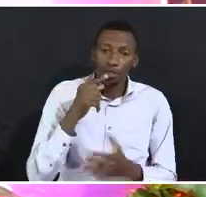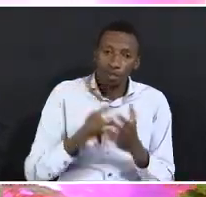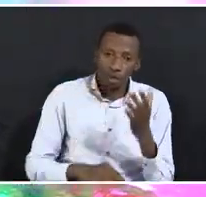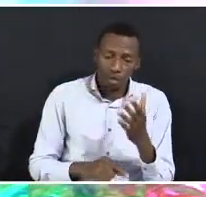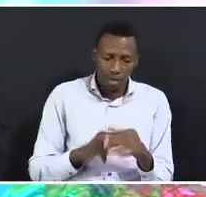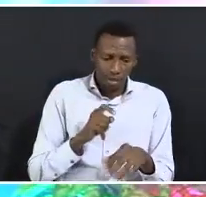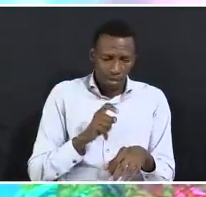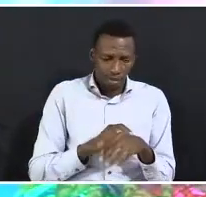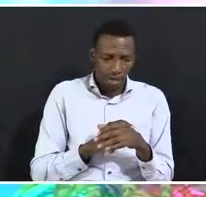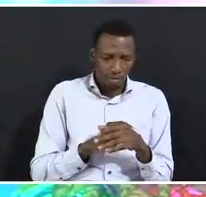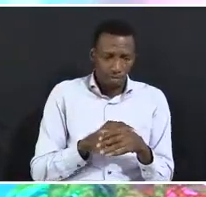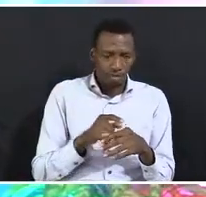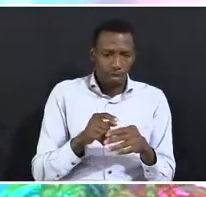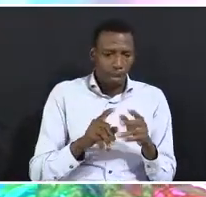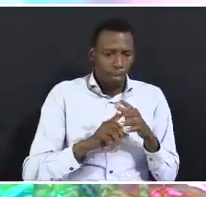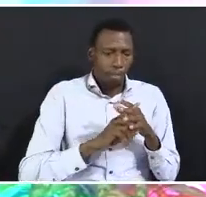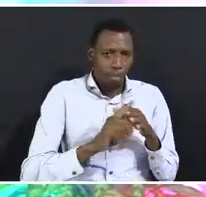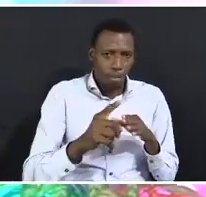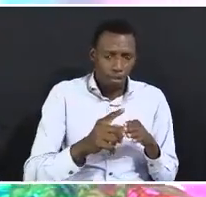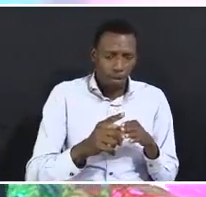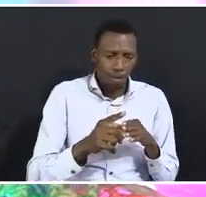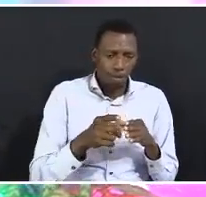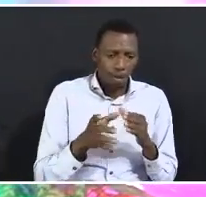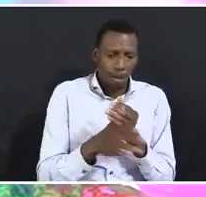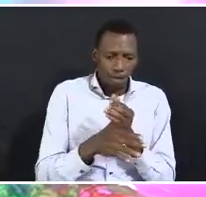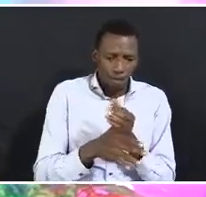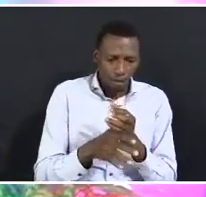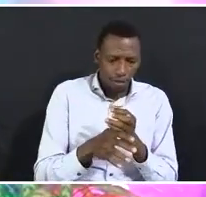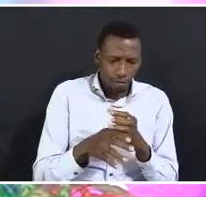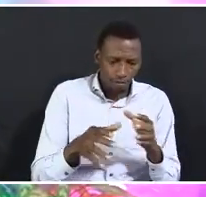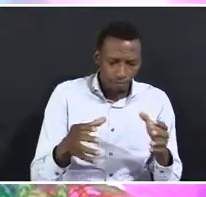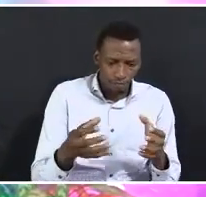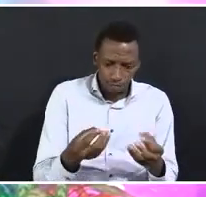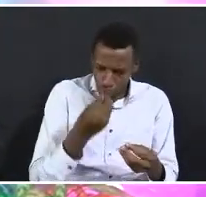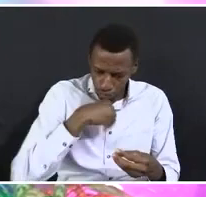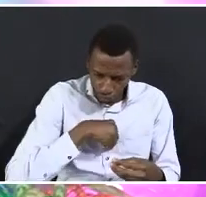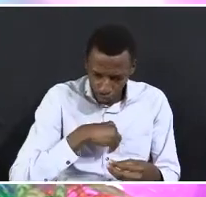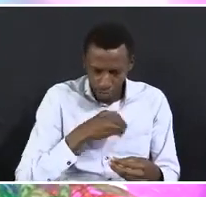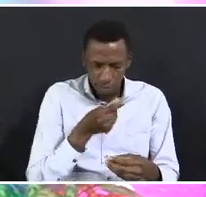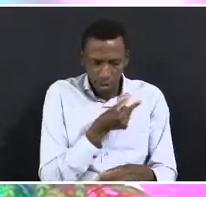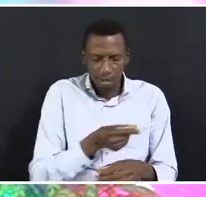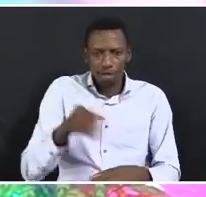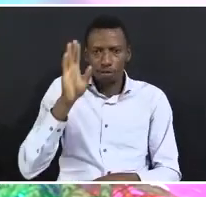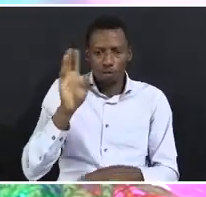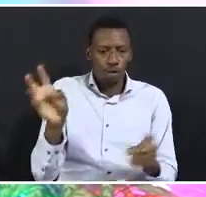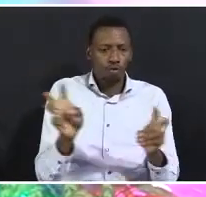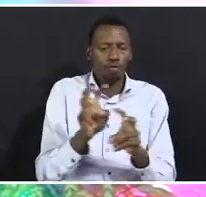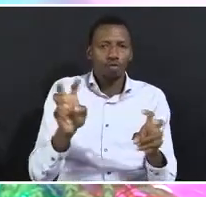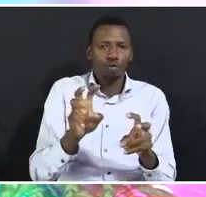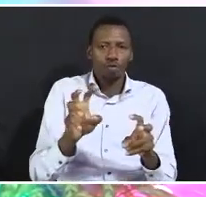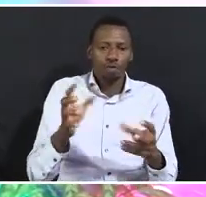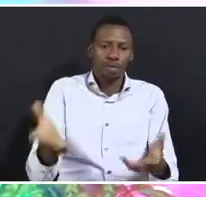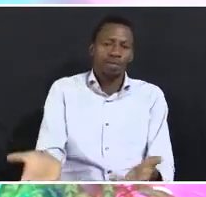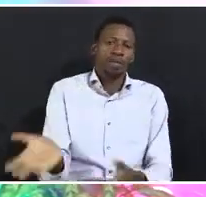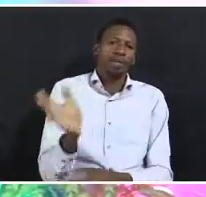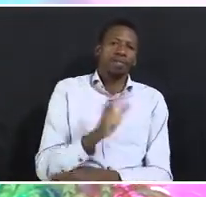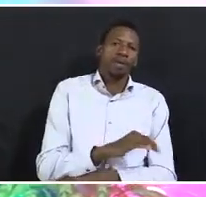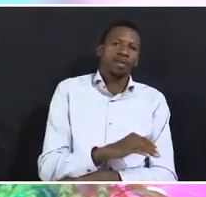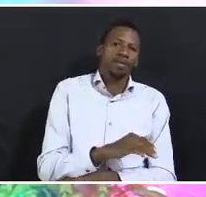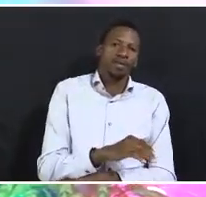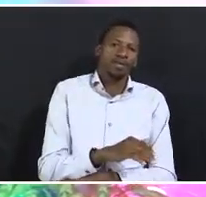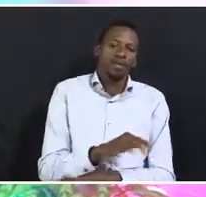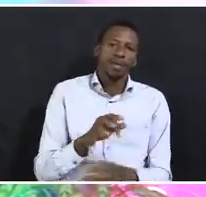in the fish, the grace of God located me and brought me back. Yani, you cannot run ahead of the